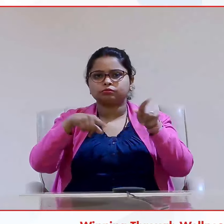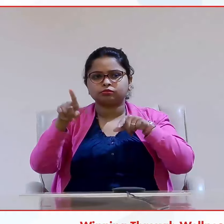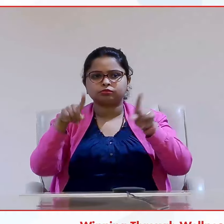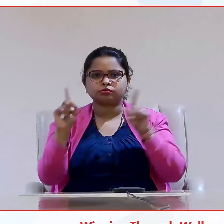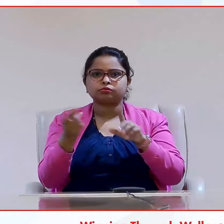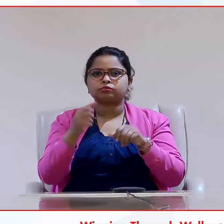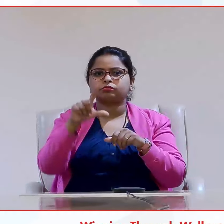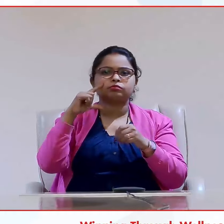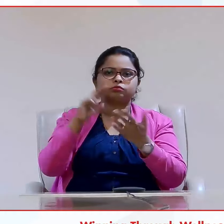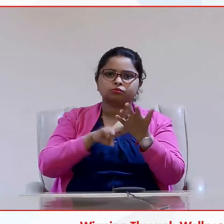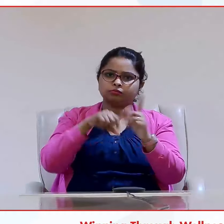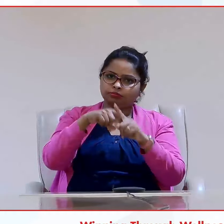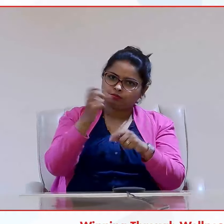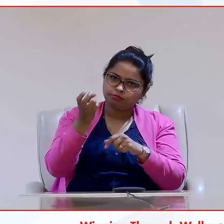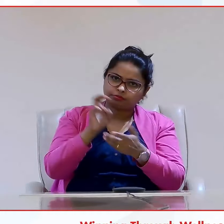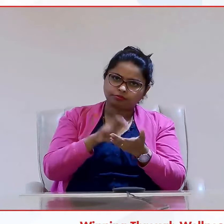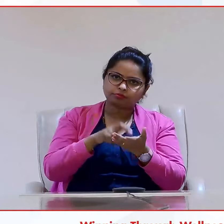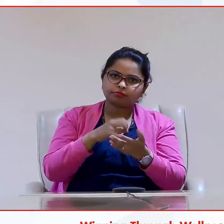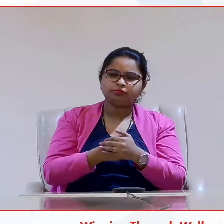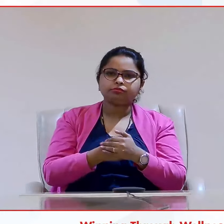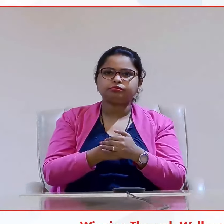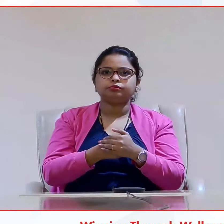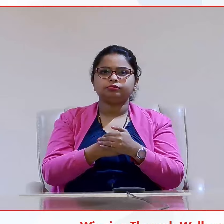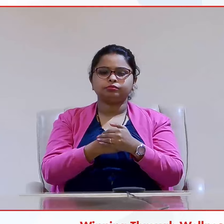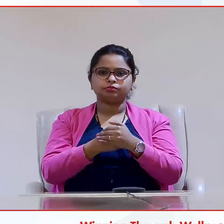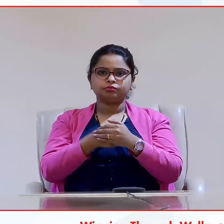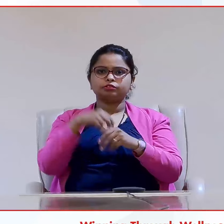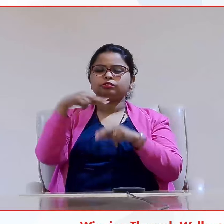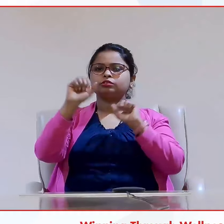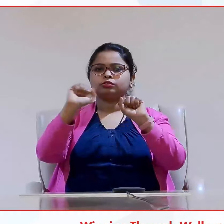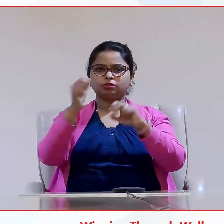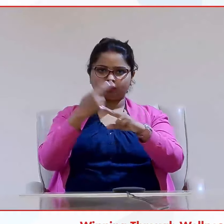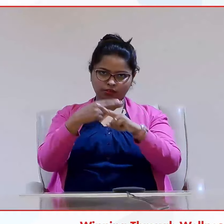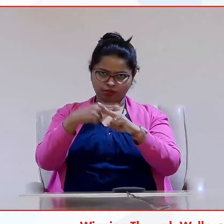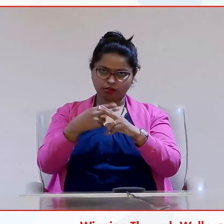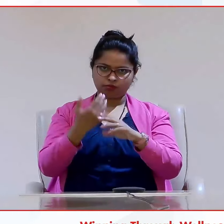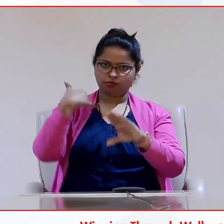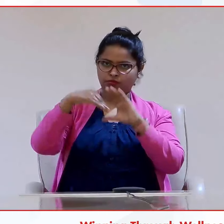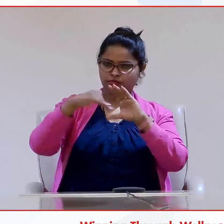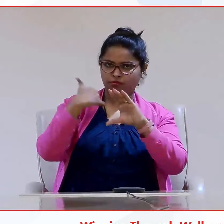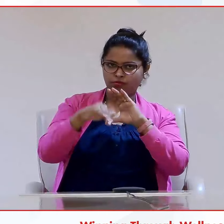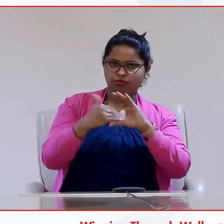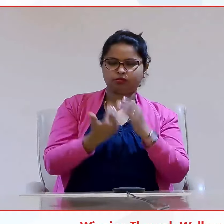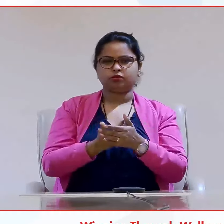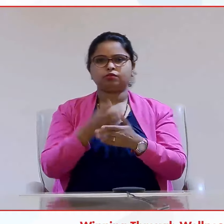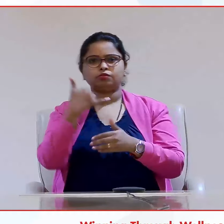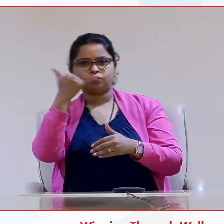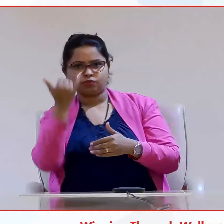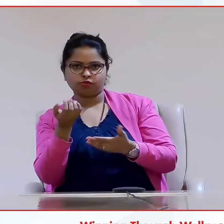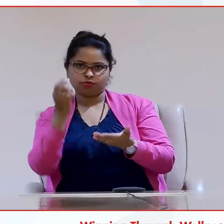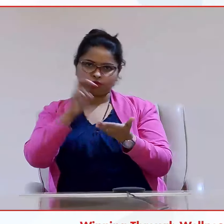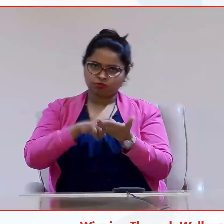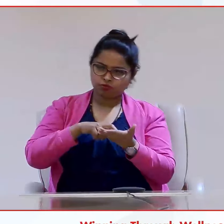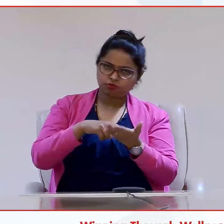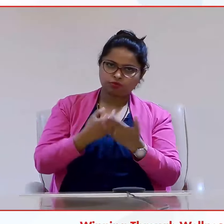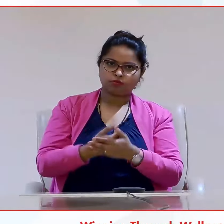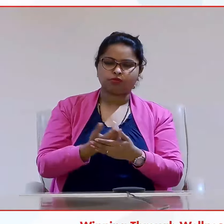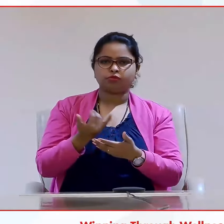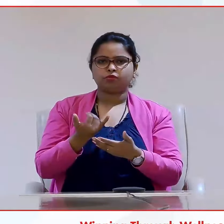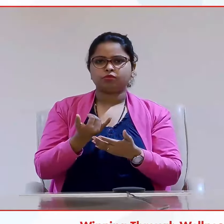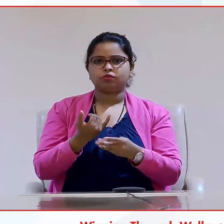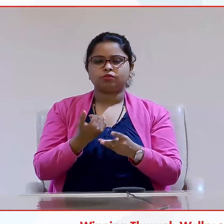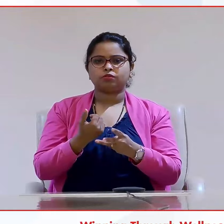the link that has been shared with you earlier. Register your name, your email ID and your phone number, and we will send